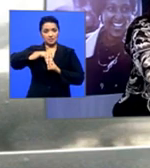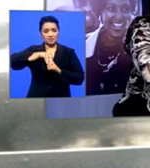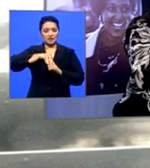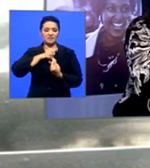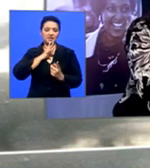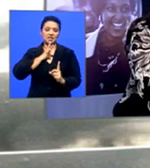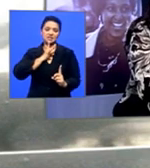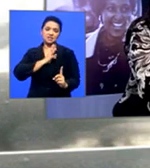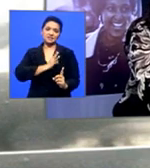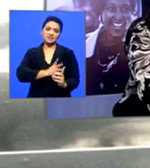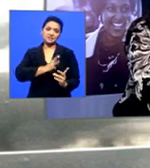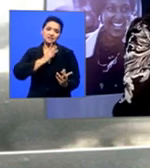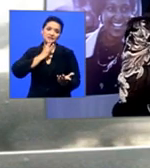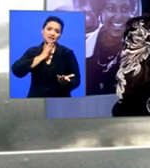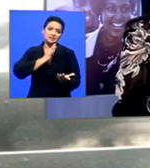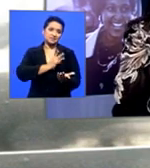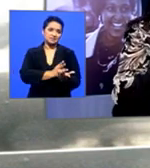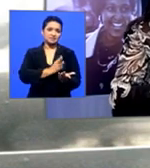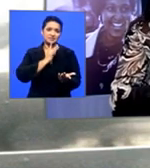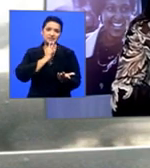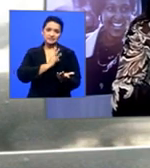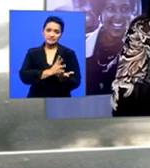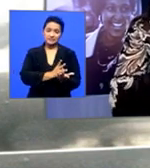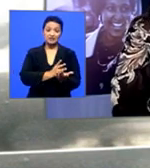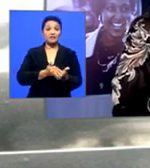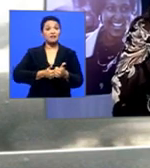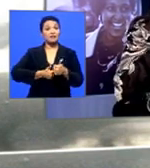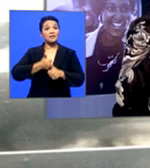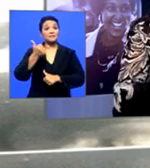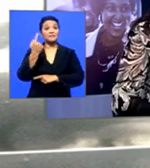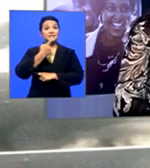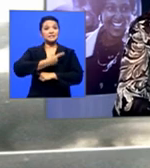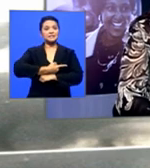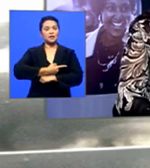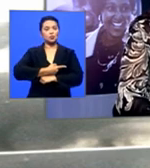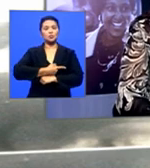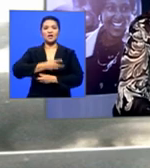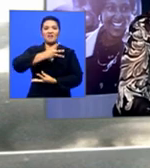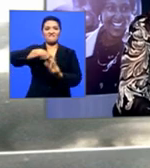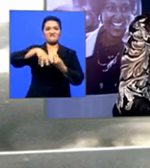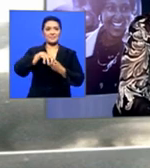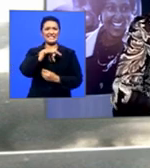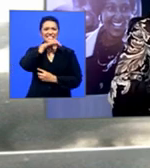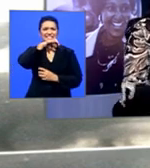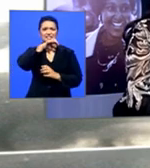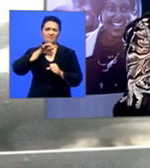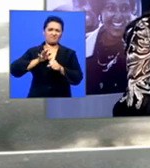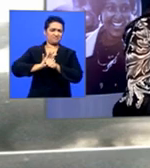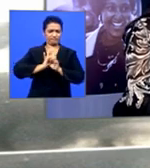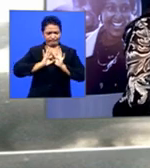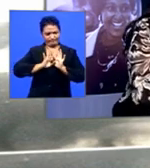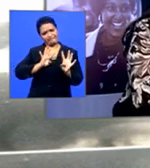they talk to him, and it's open straight away. But on that first day, the whole family was there. And